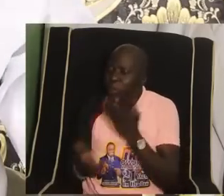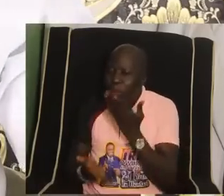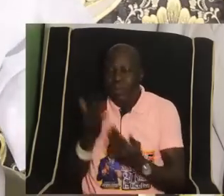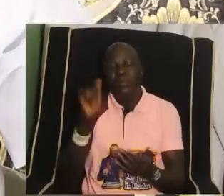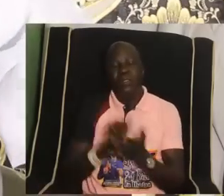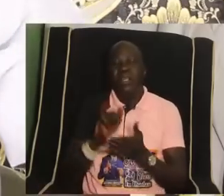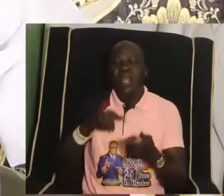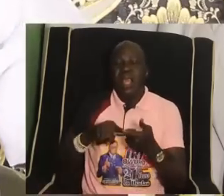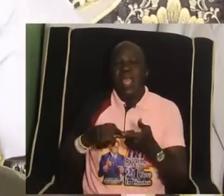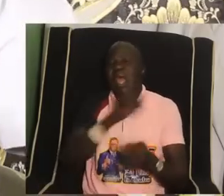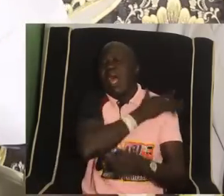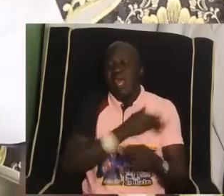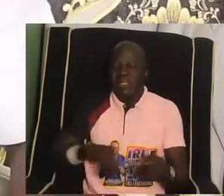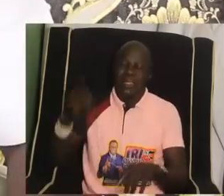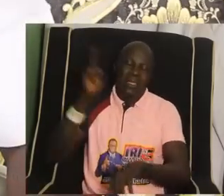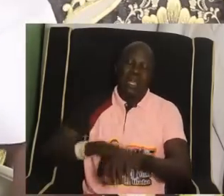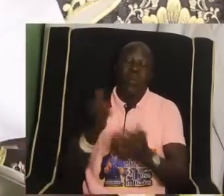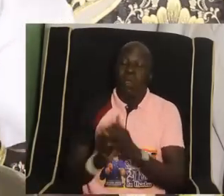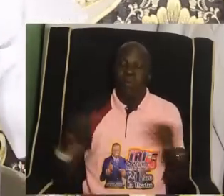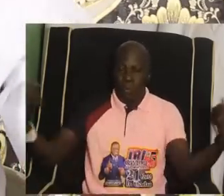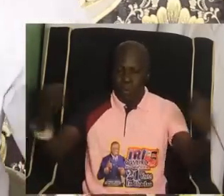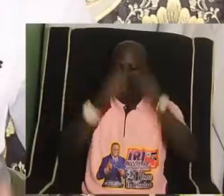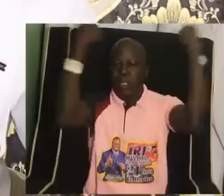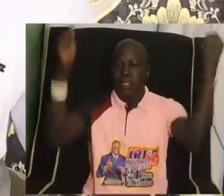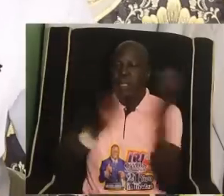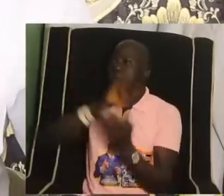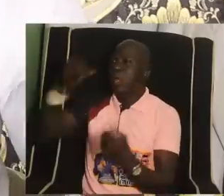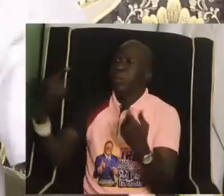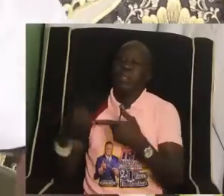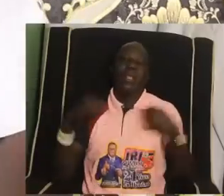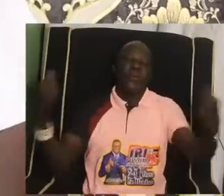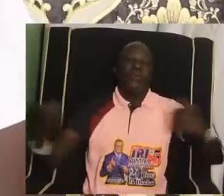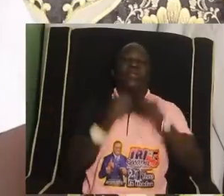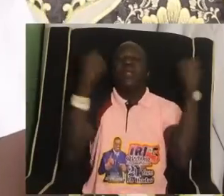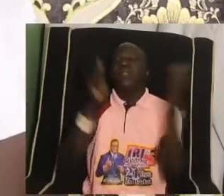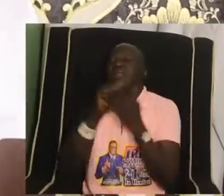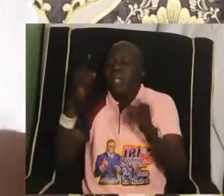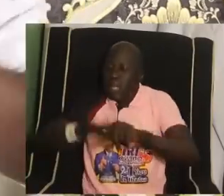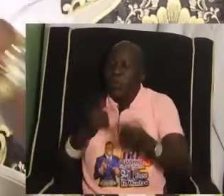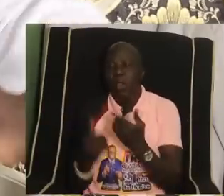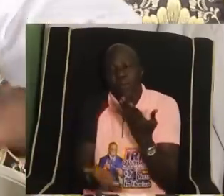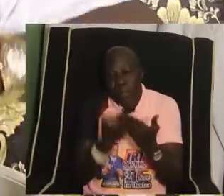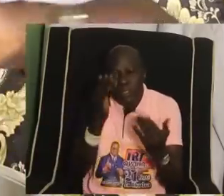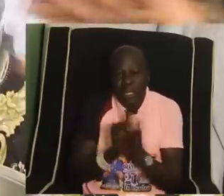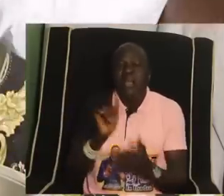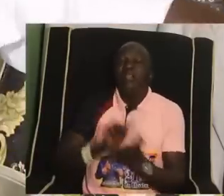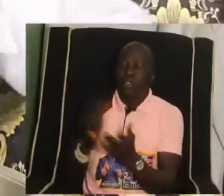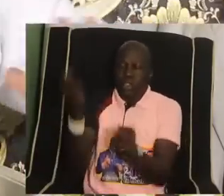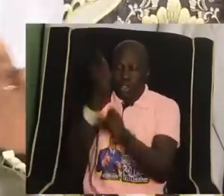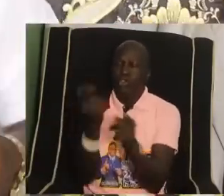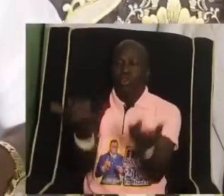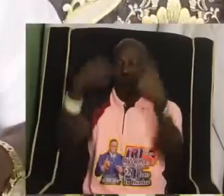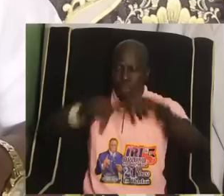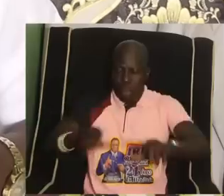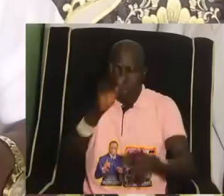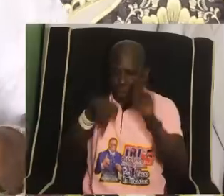Time of comfort. Ati igba idojuko. And time of challenges. Igba idojuko. Time of challenges. Ati igba ederun. And time of comfort. Gbogbo e lo ma wa saye eda. It